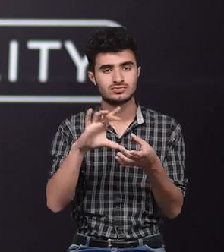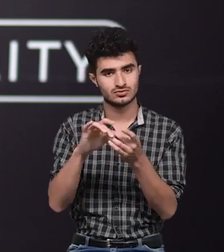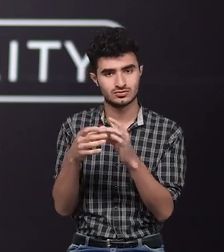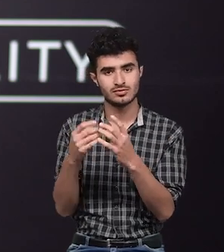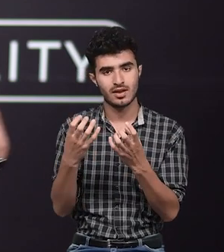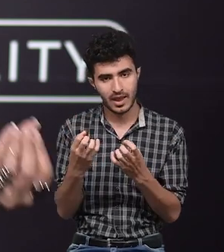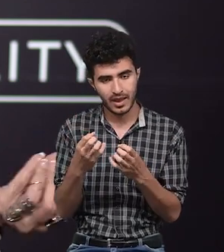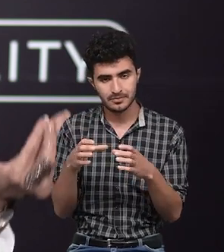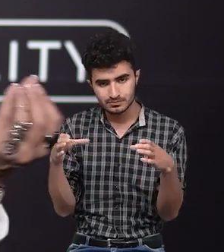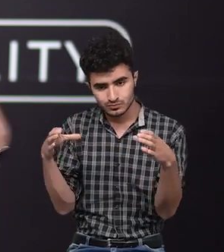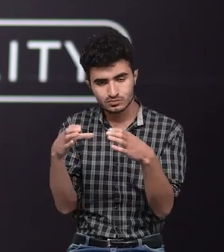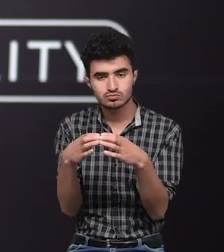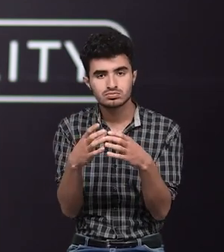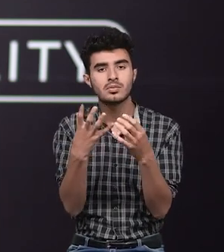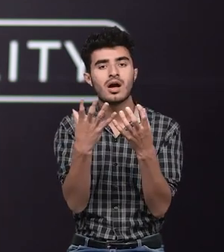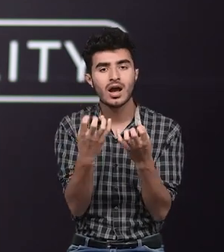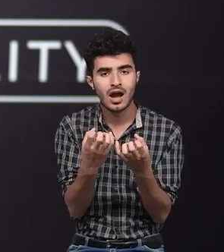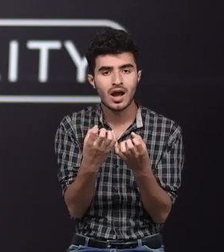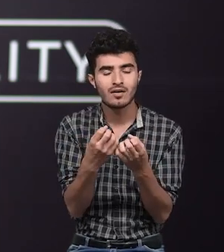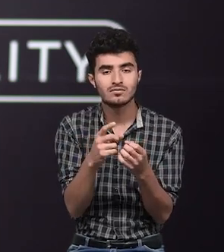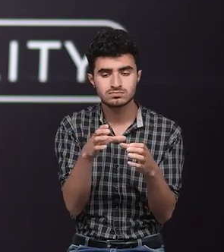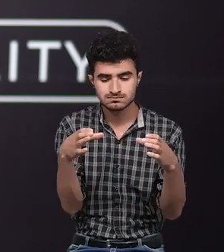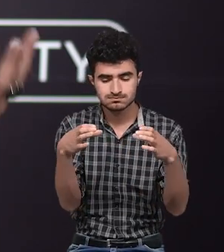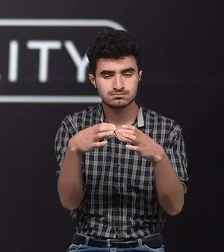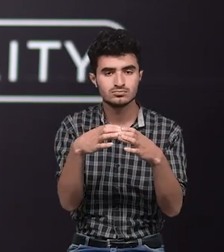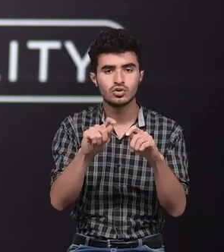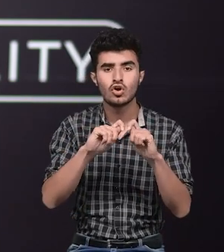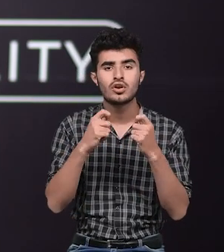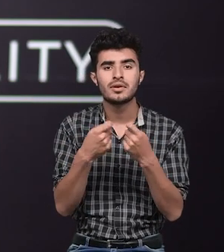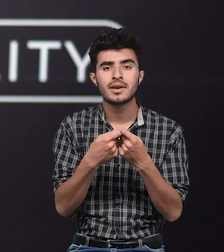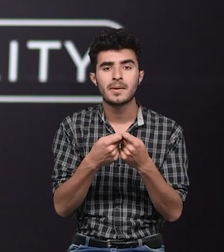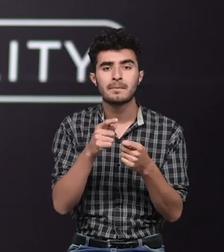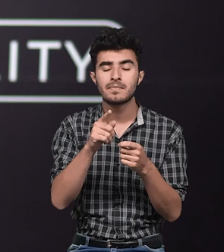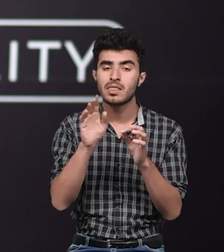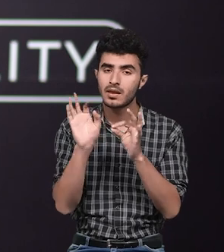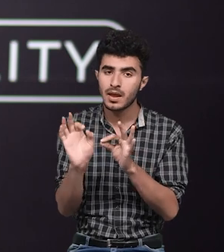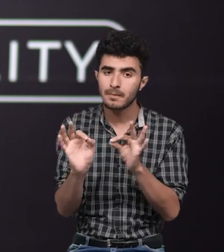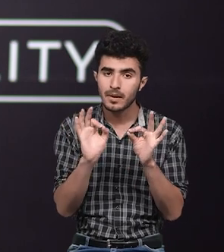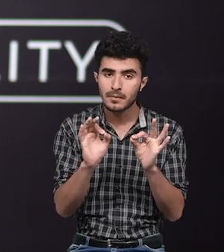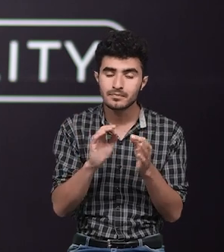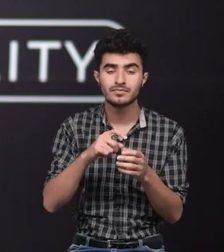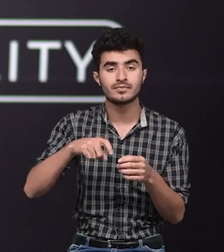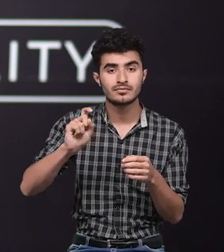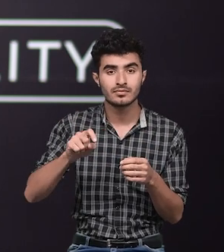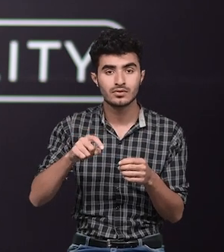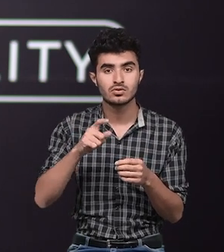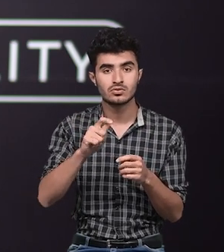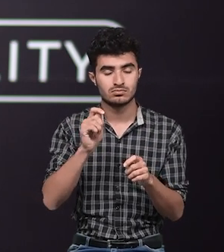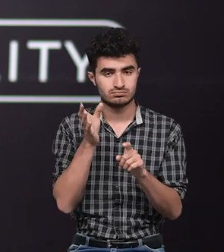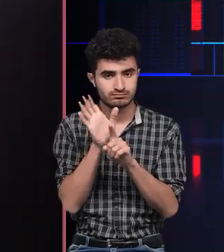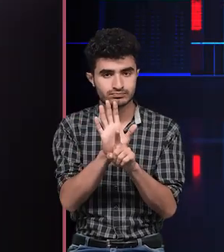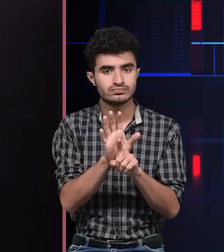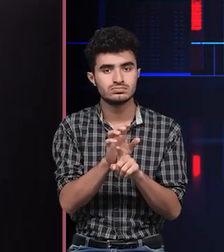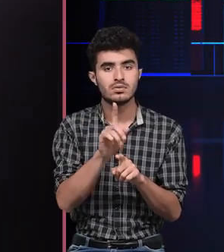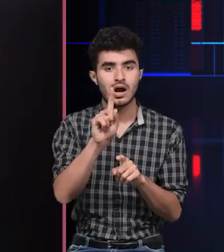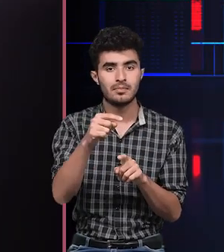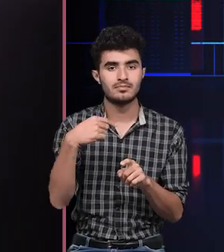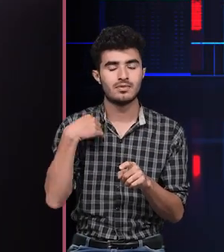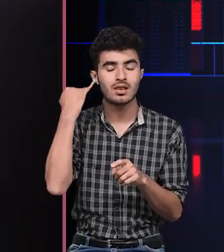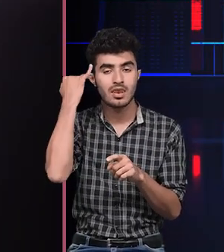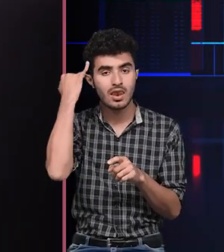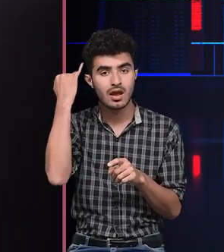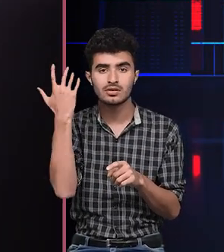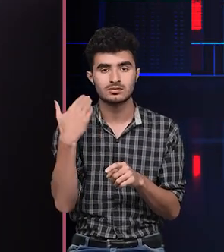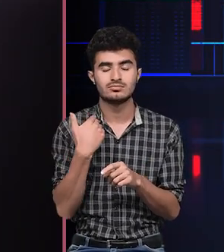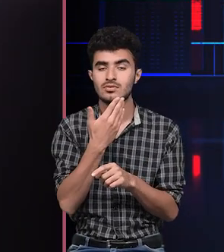family, her kids, her husband, her brothers and sisters, whatever, that little, universe is what needs to